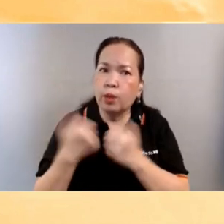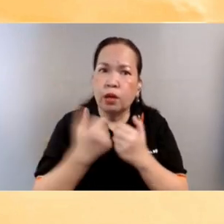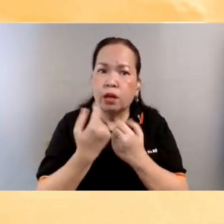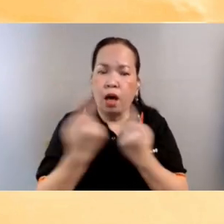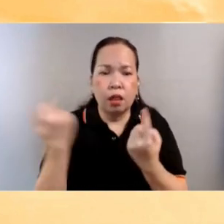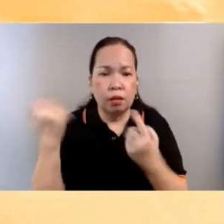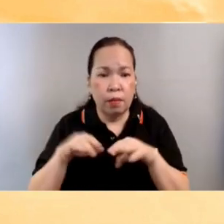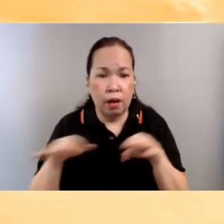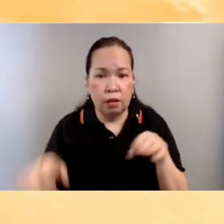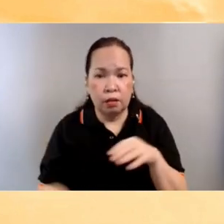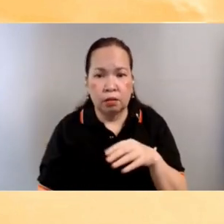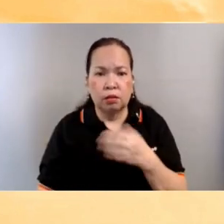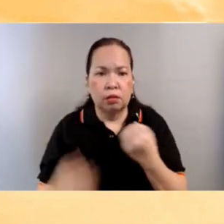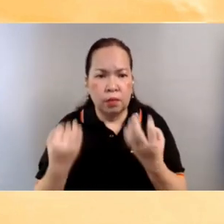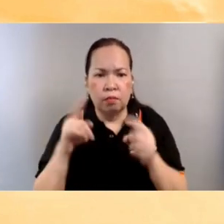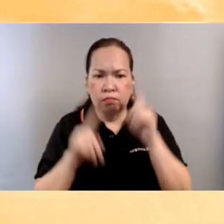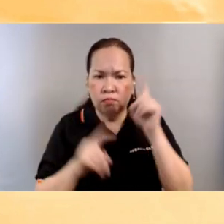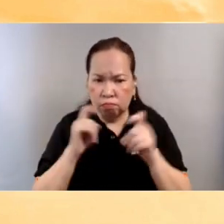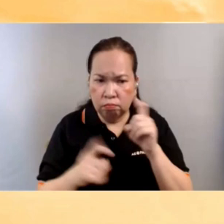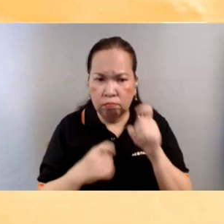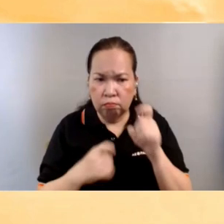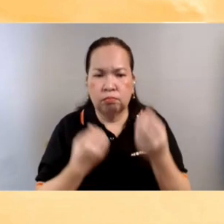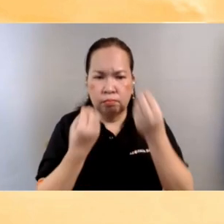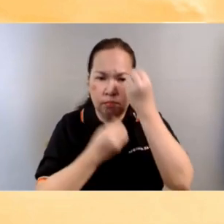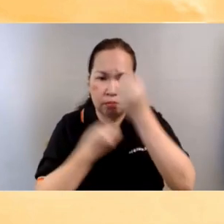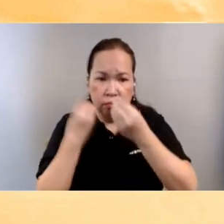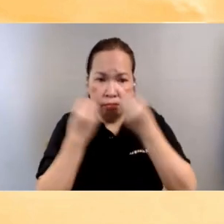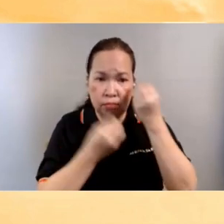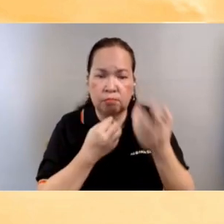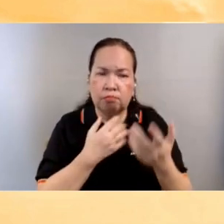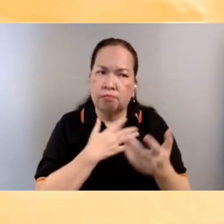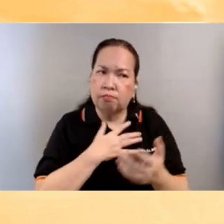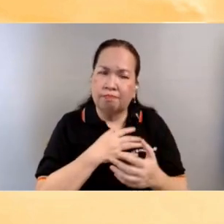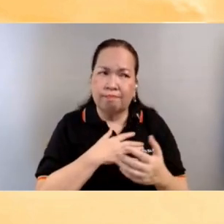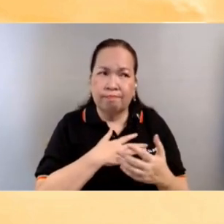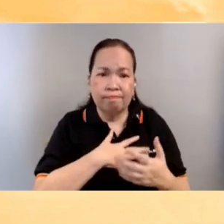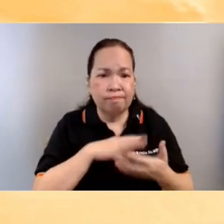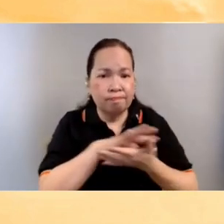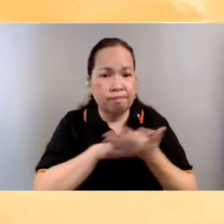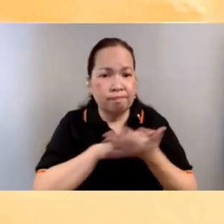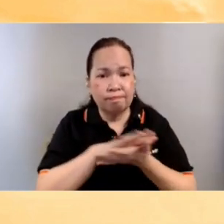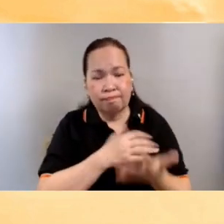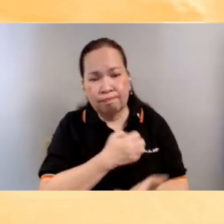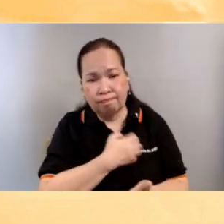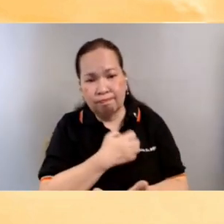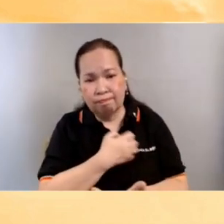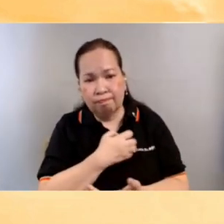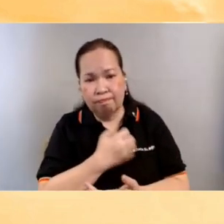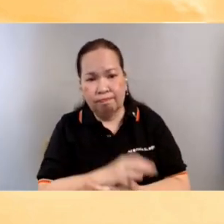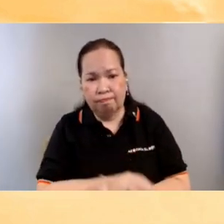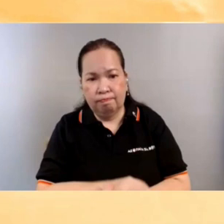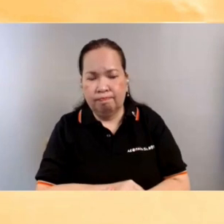With lots of question, confusion, and mixed feelings, I rebelled and did not